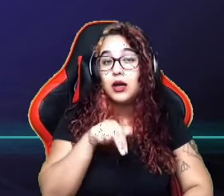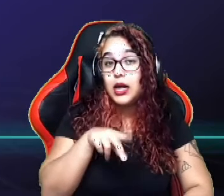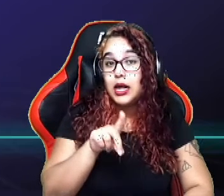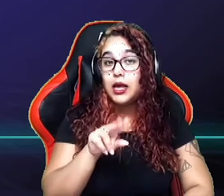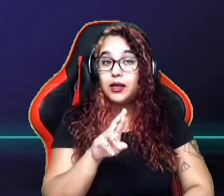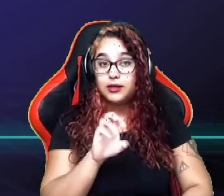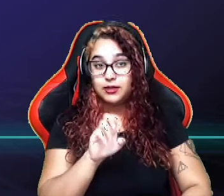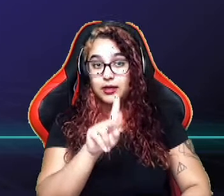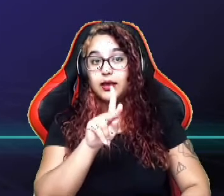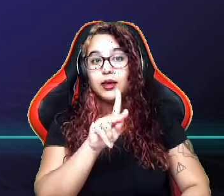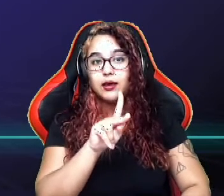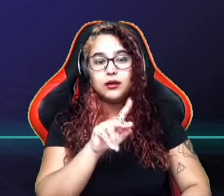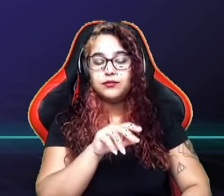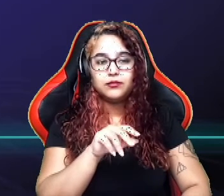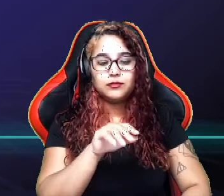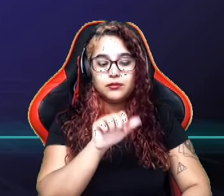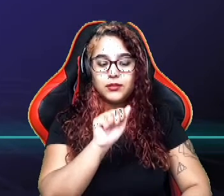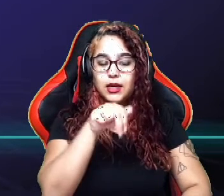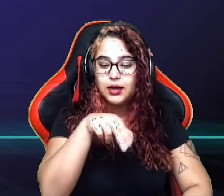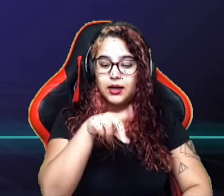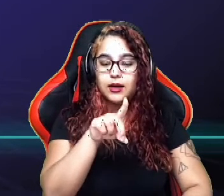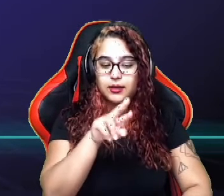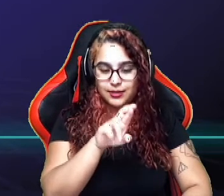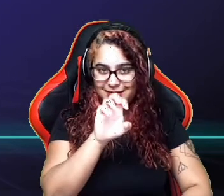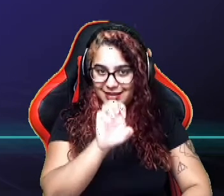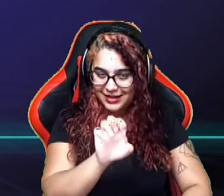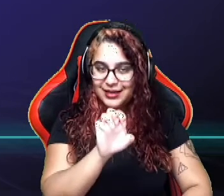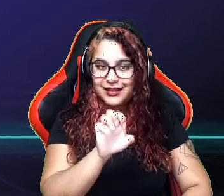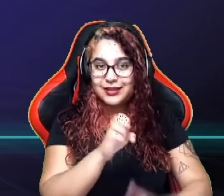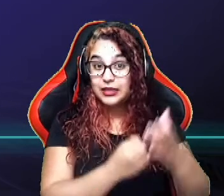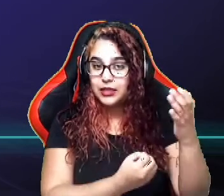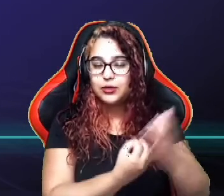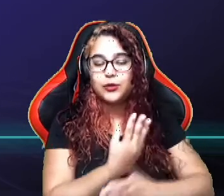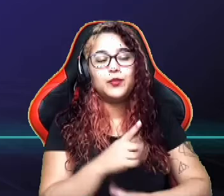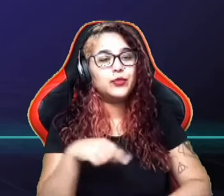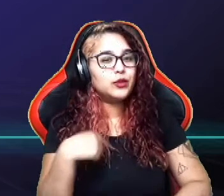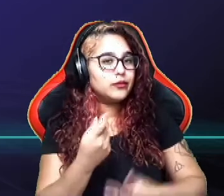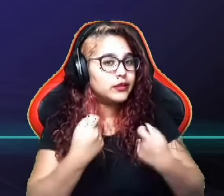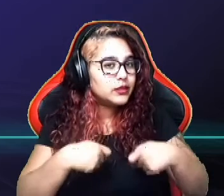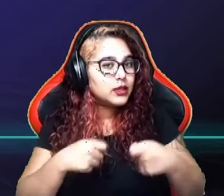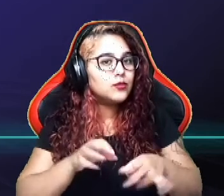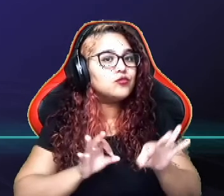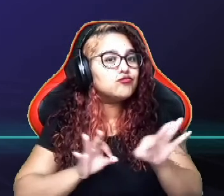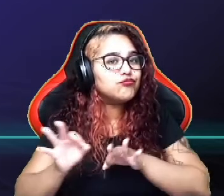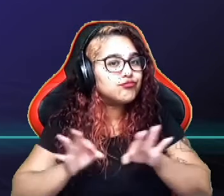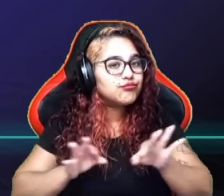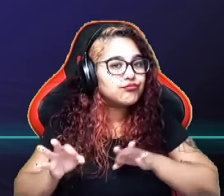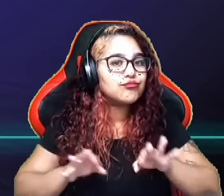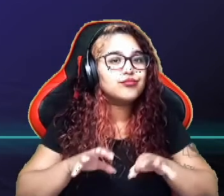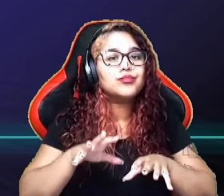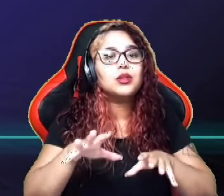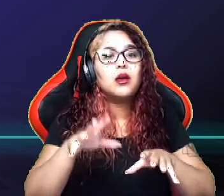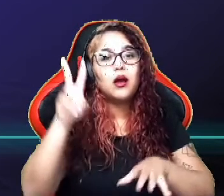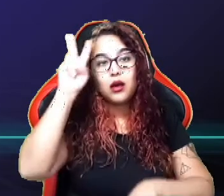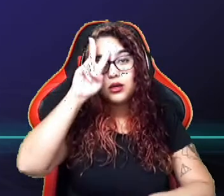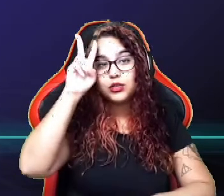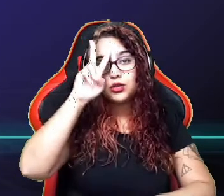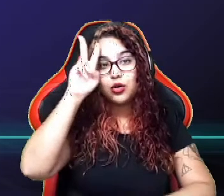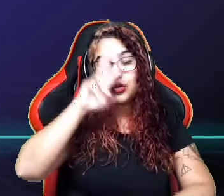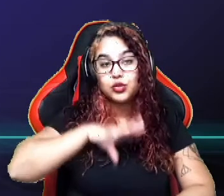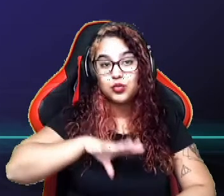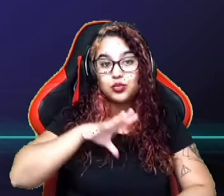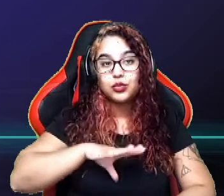Sinclair by my friend Andrea Leon. We started putting together this puzzle of Portuguese